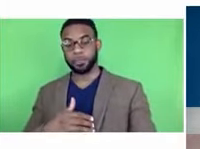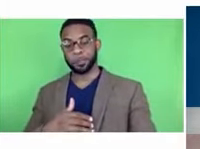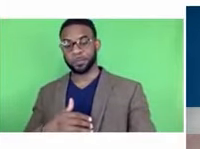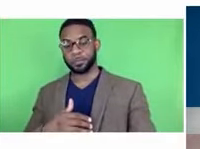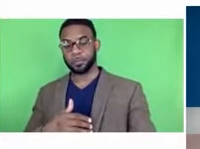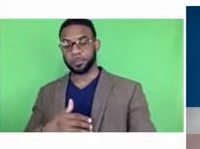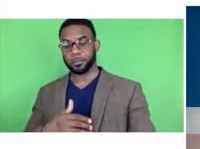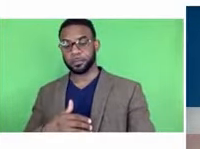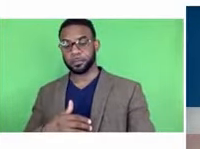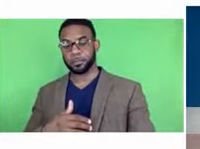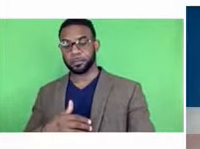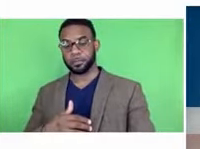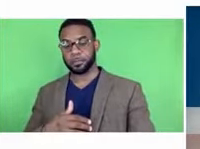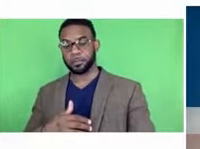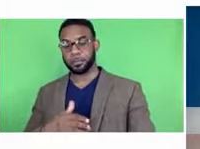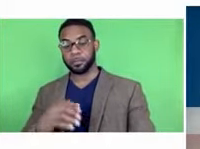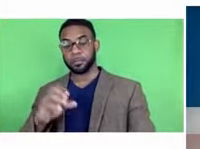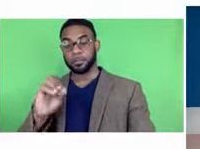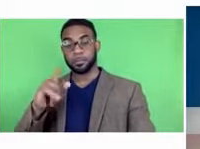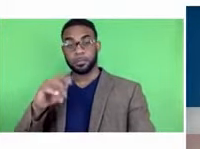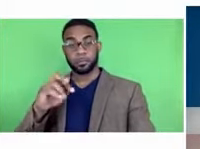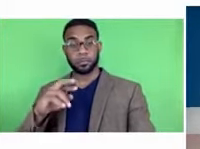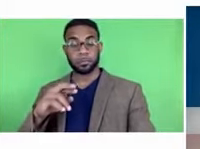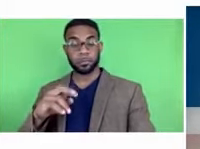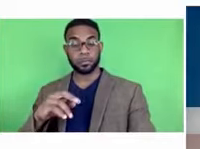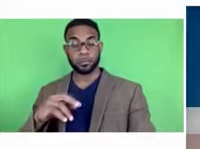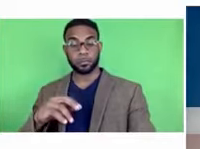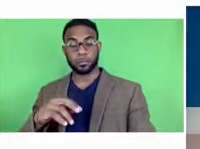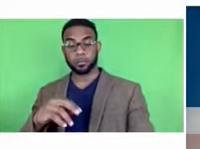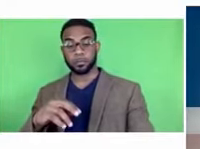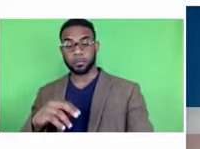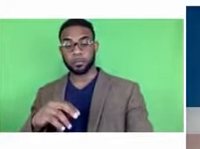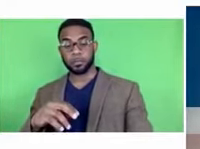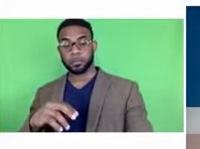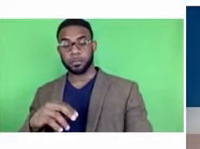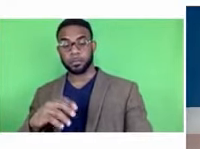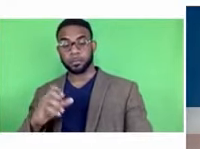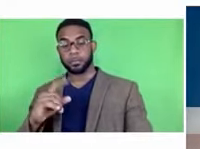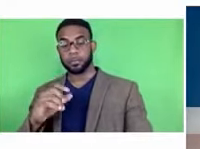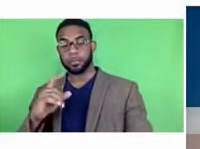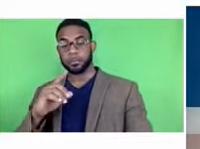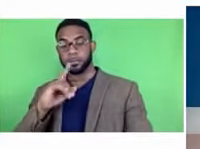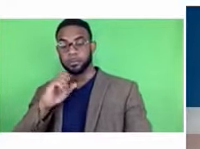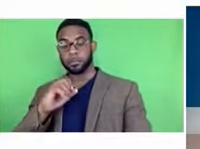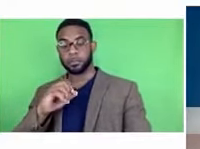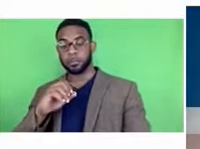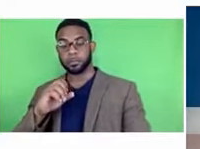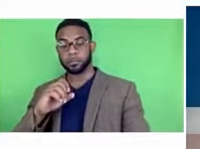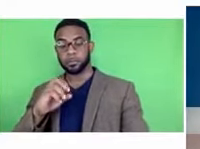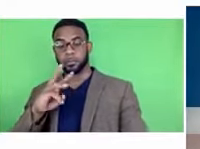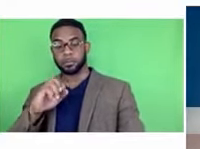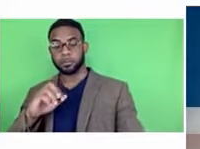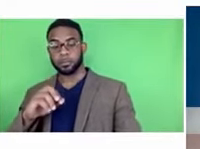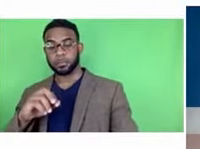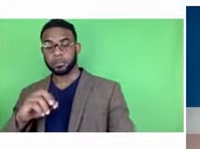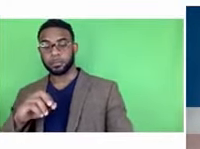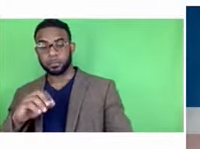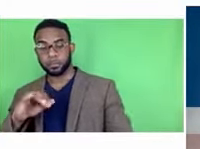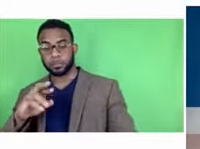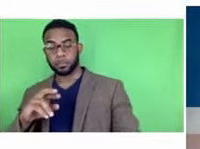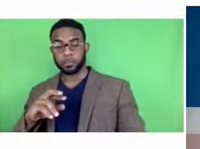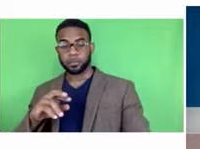And Travis? Yeah. In one of my jobs, I worked with a curing autoclaving. We